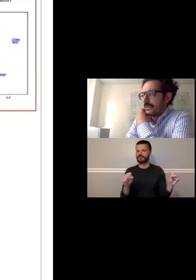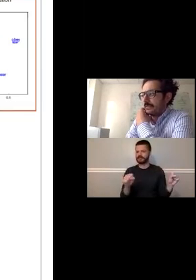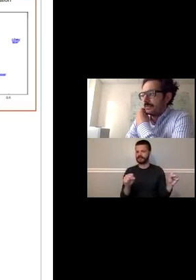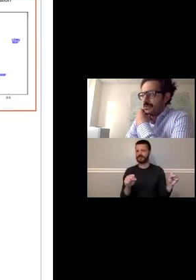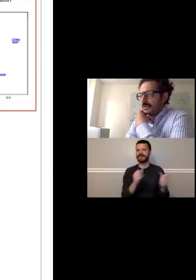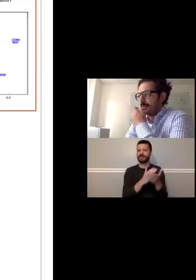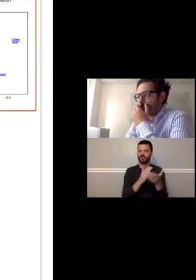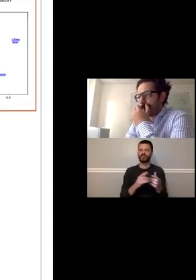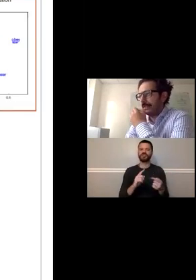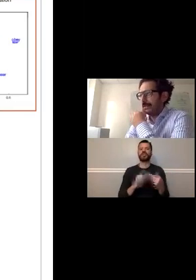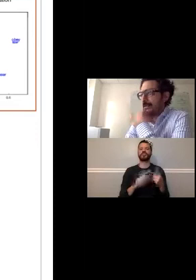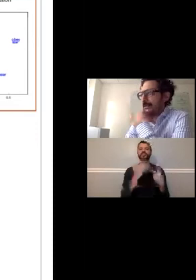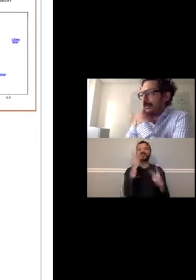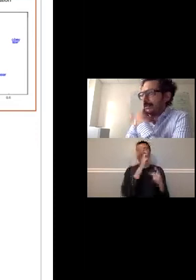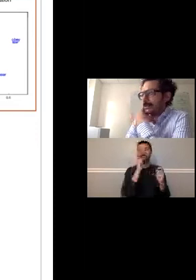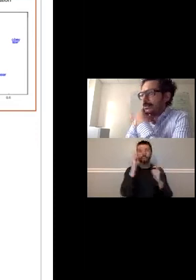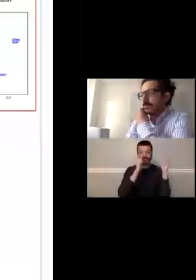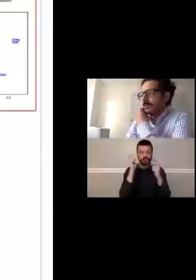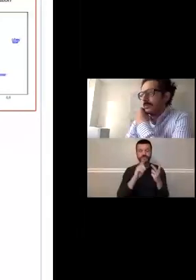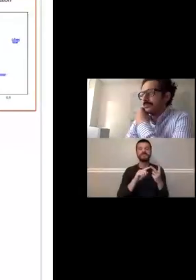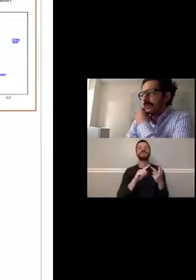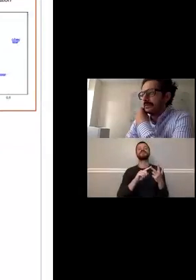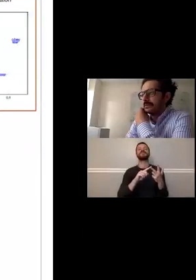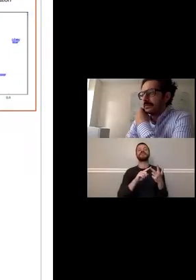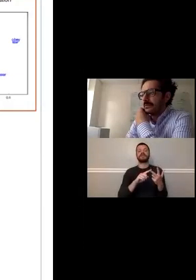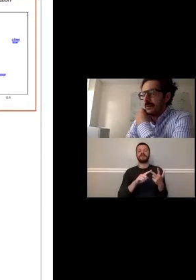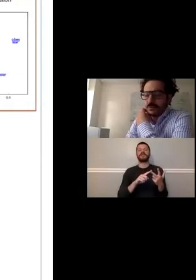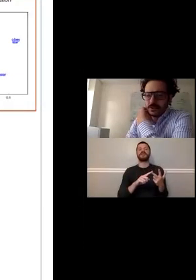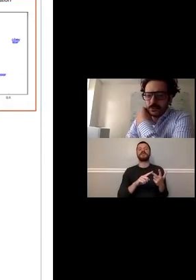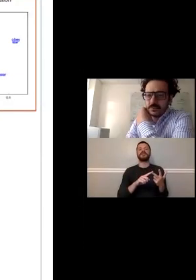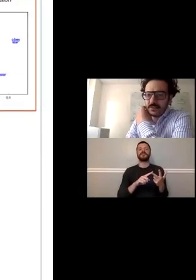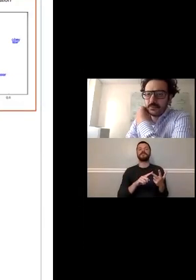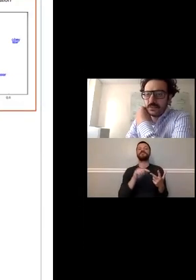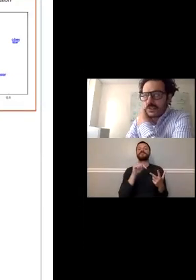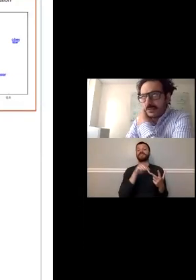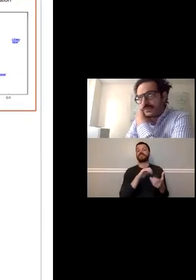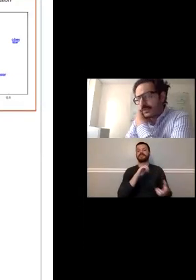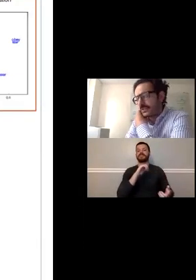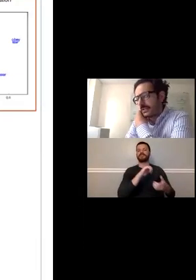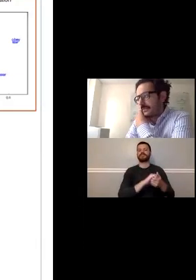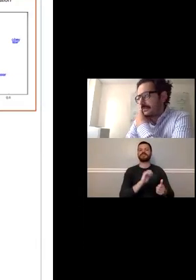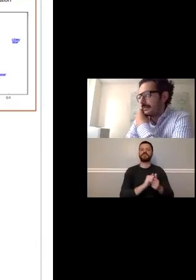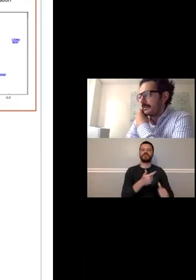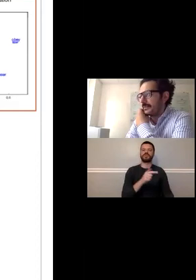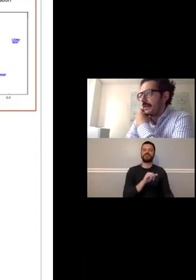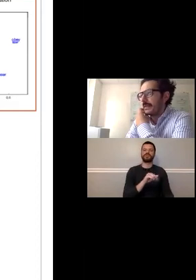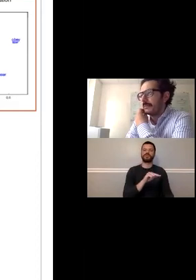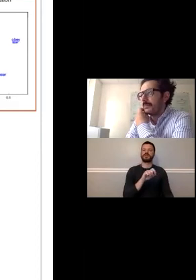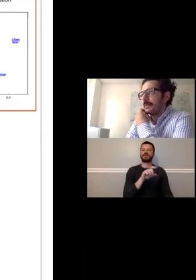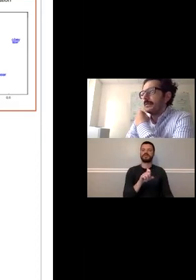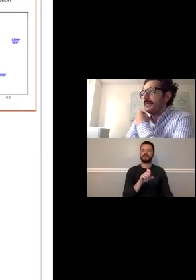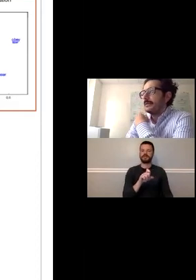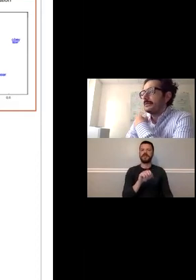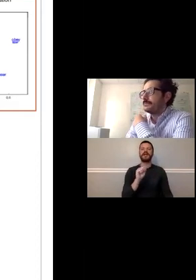features, and facial expression. So this is in collaboration with Guillermo Secchi at